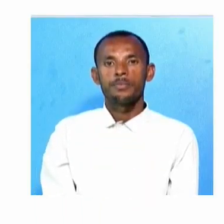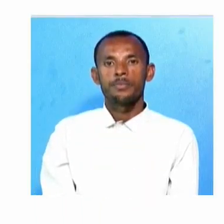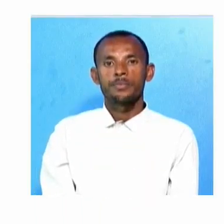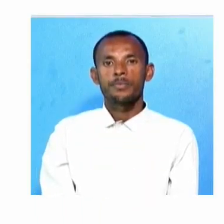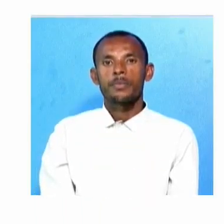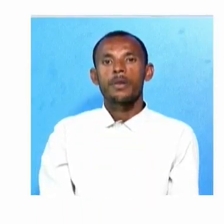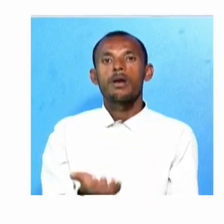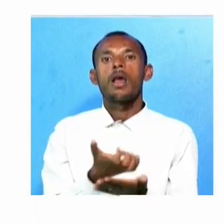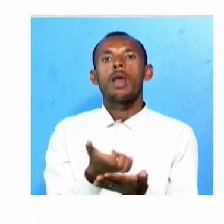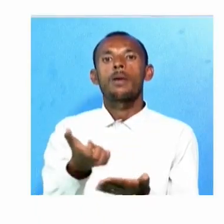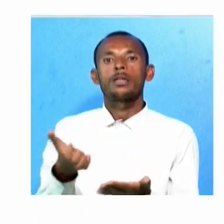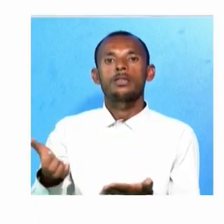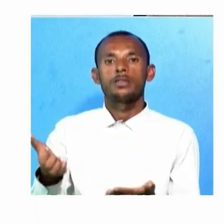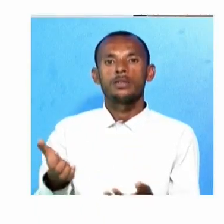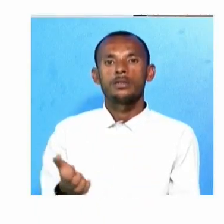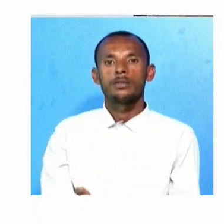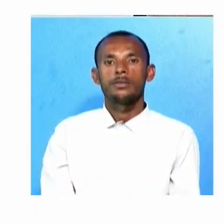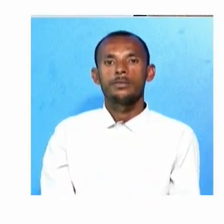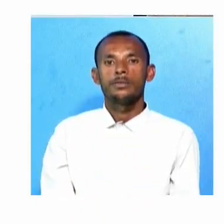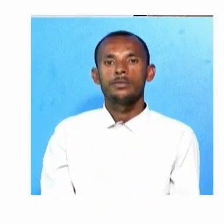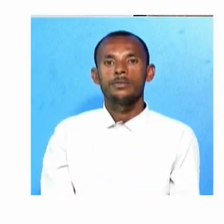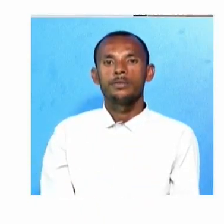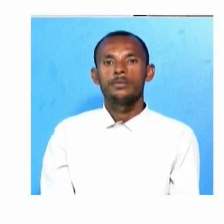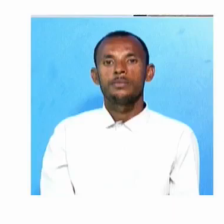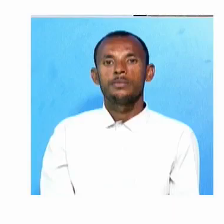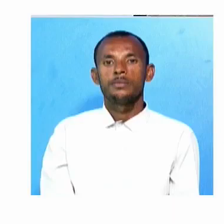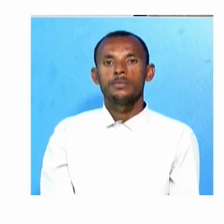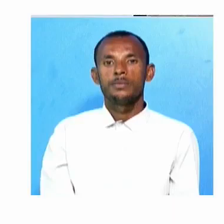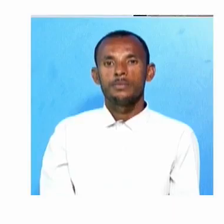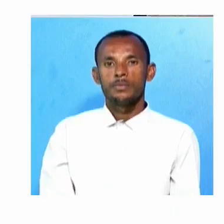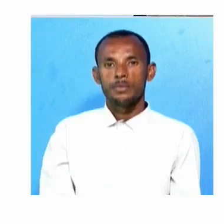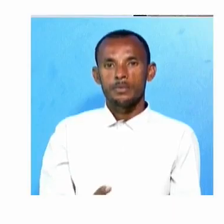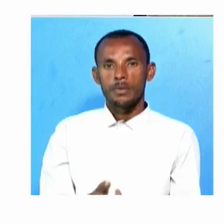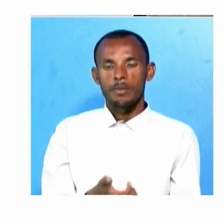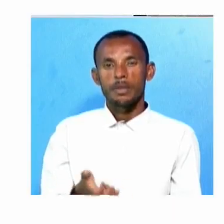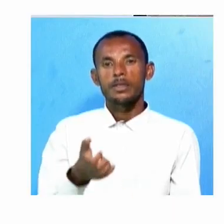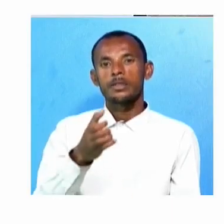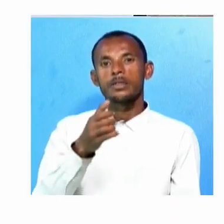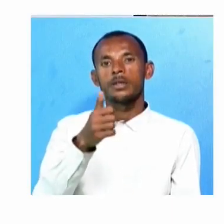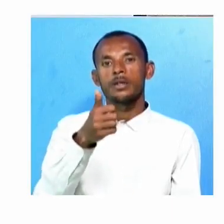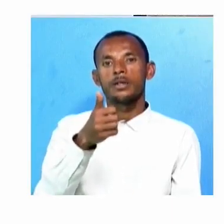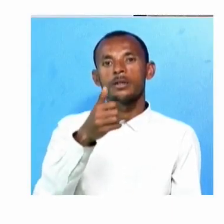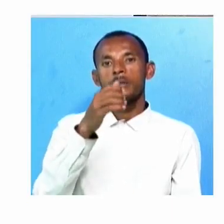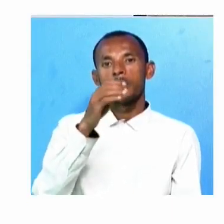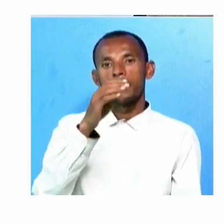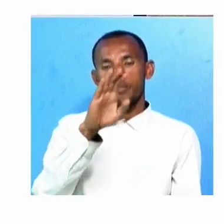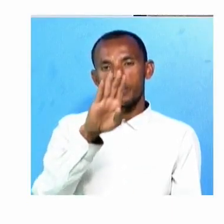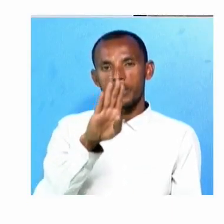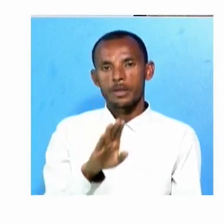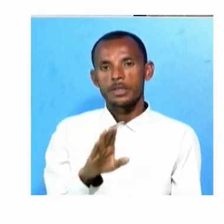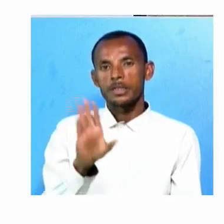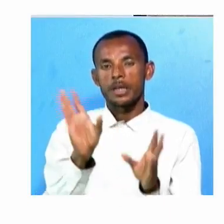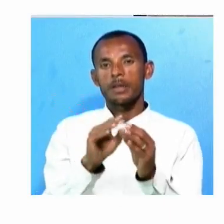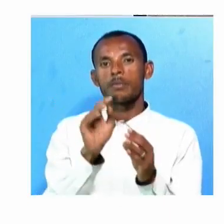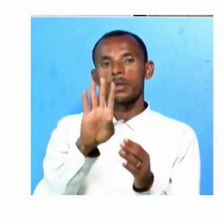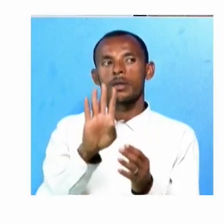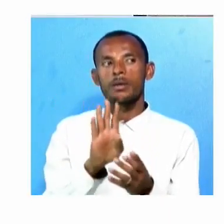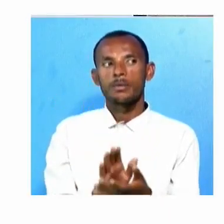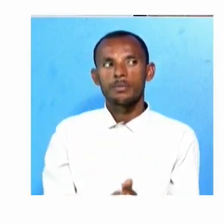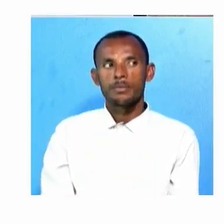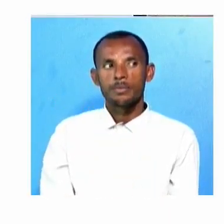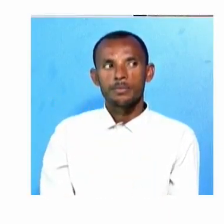the elements, the letters A and B, and set B